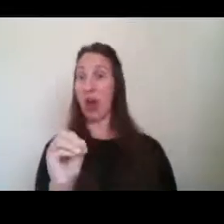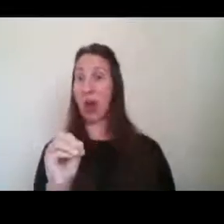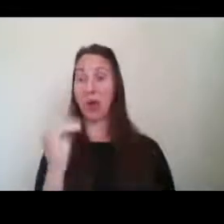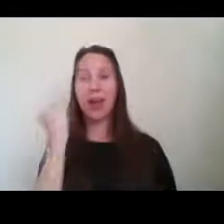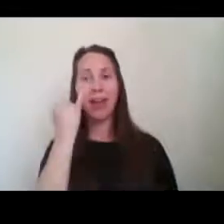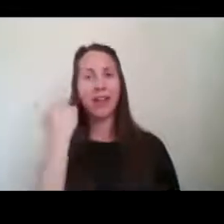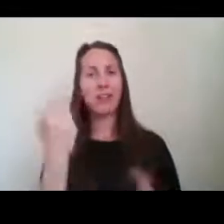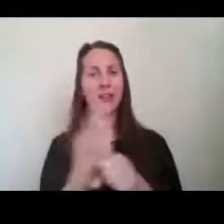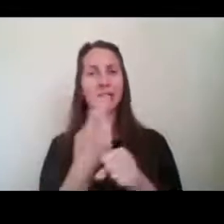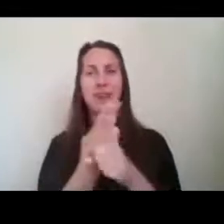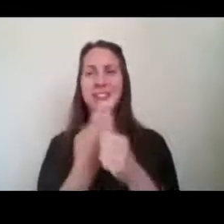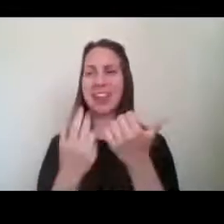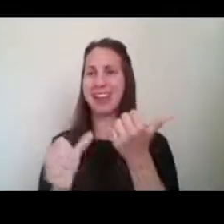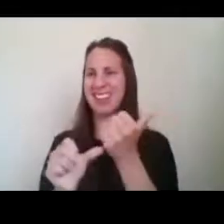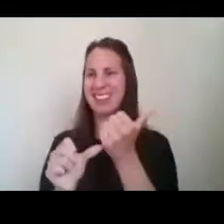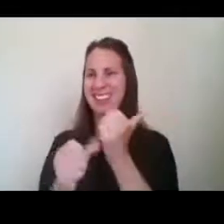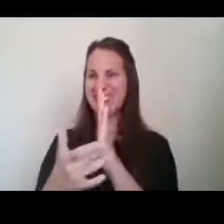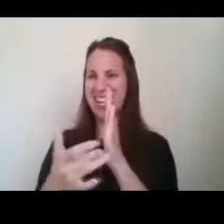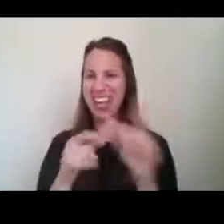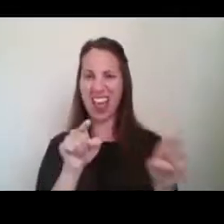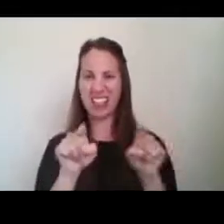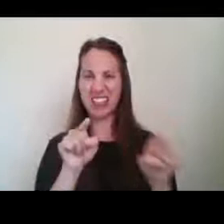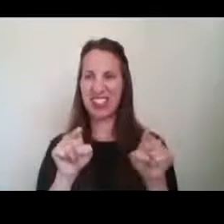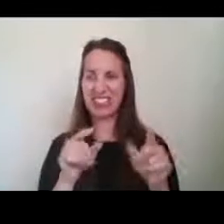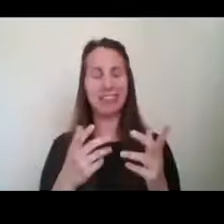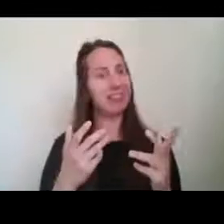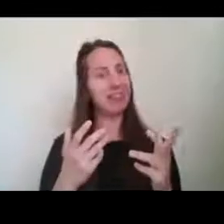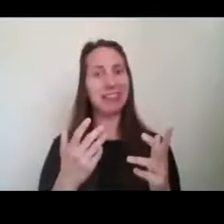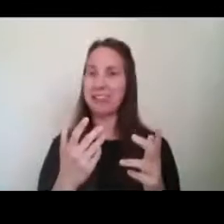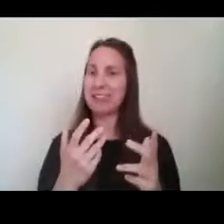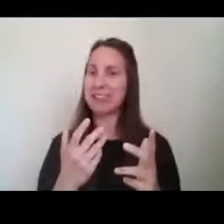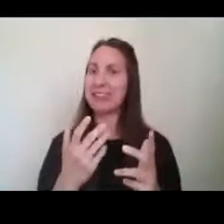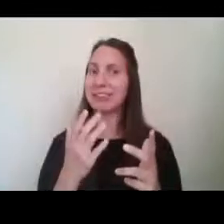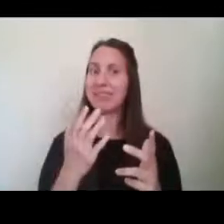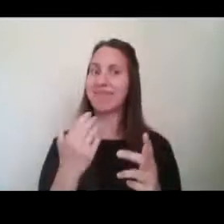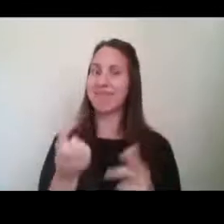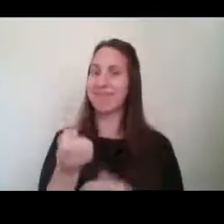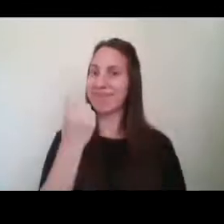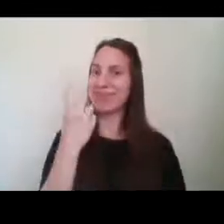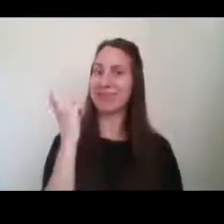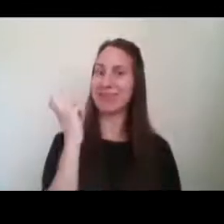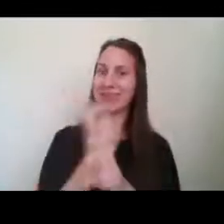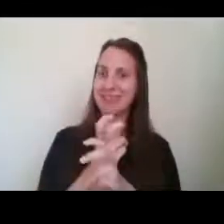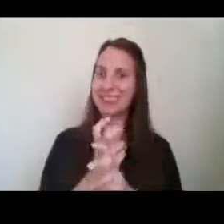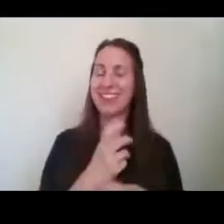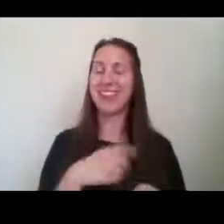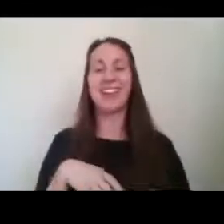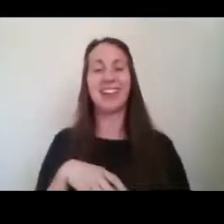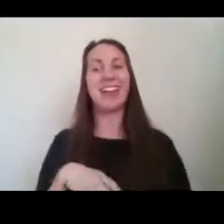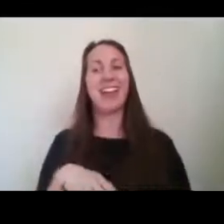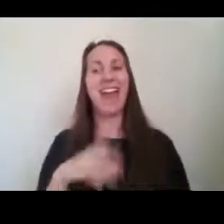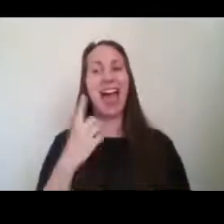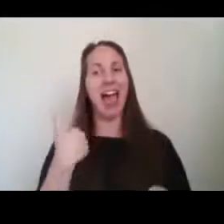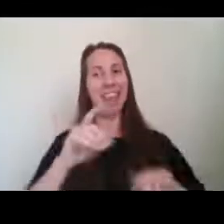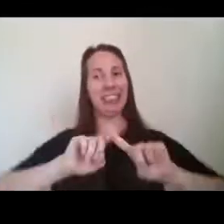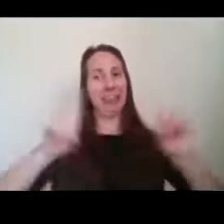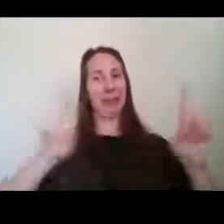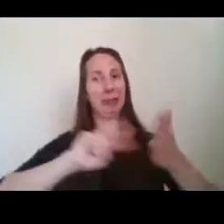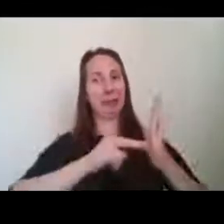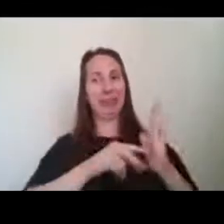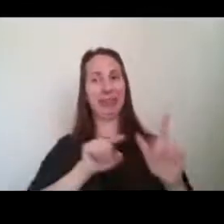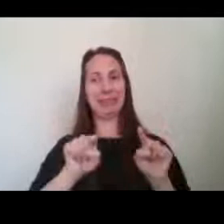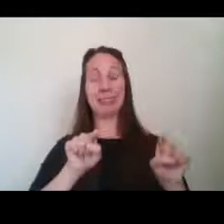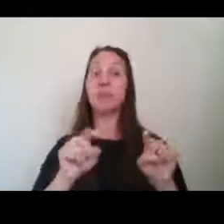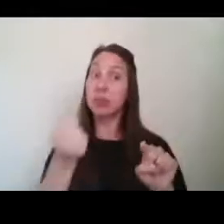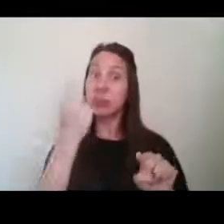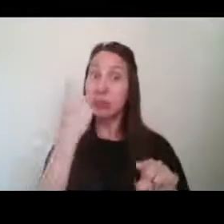different hypothetical ramifications. That's not to say you can't use color on a website. Obviously, you know, that would be